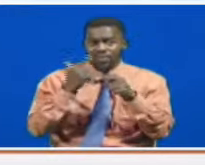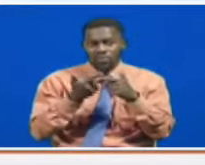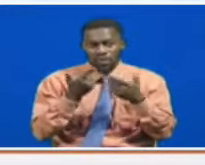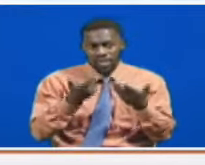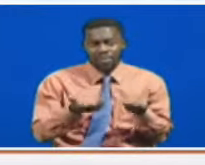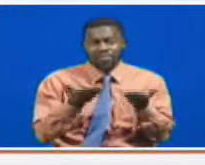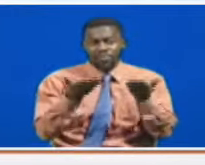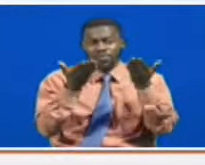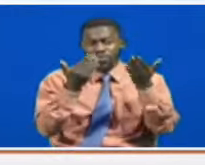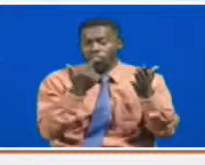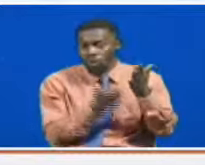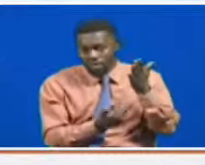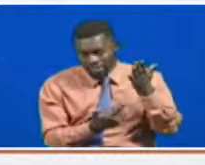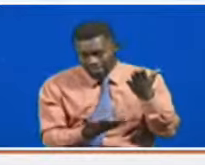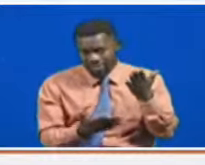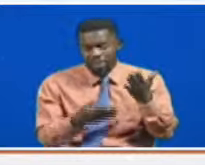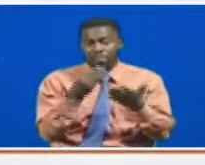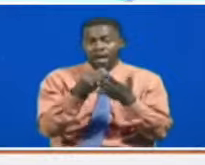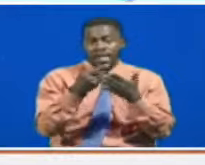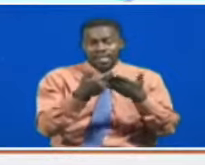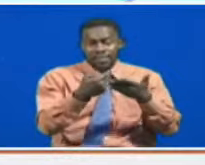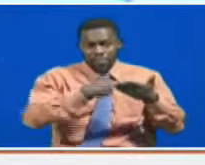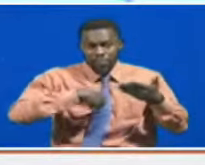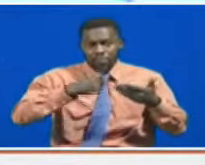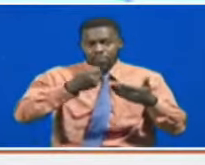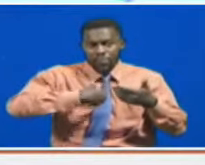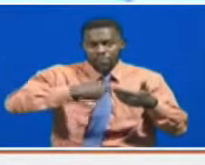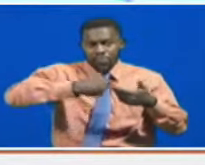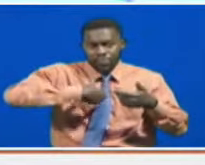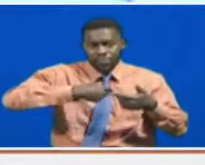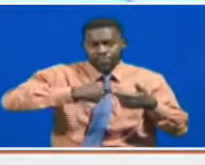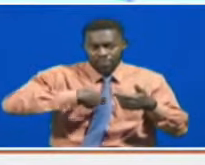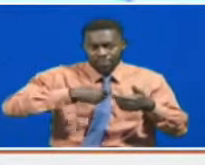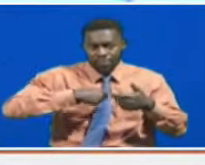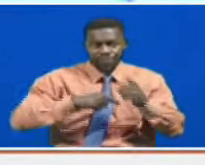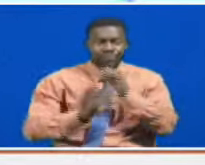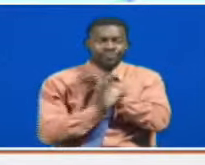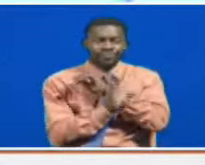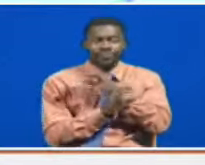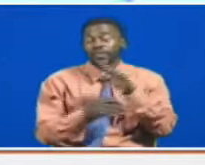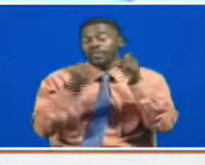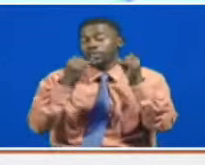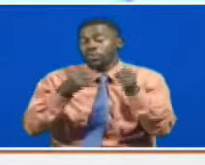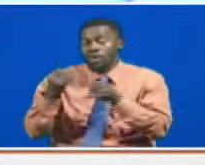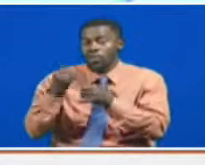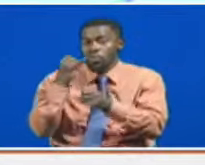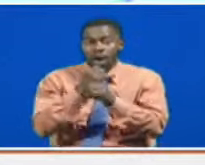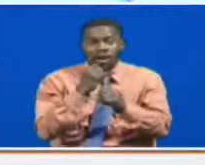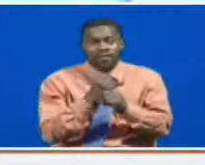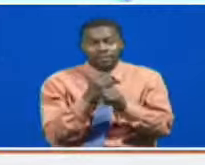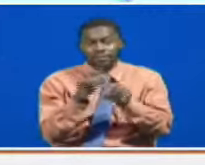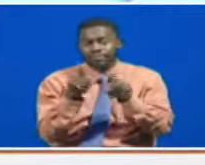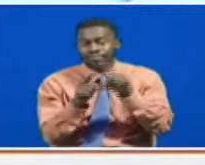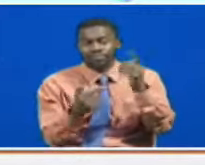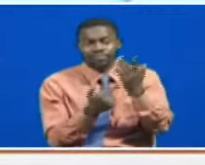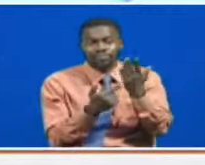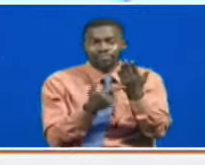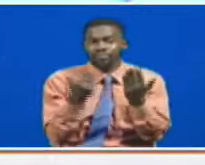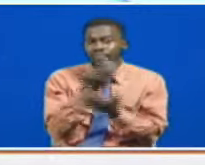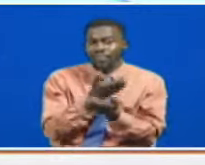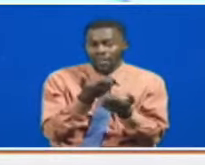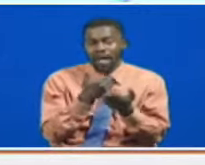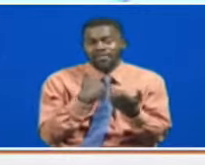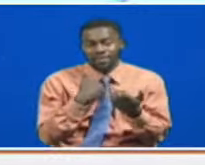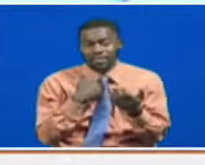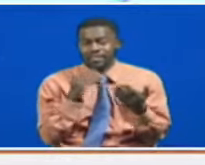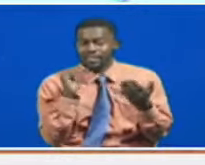enhance our remittances from abroad. The new jobs in the digital and gig economy come with